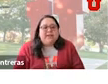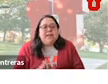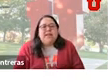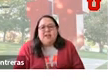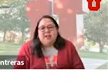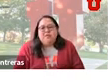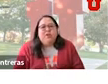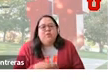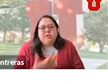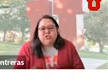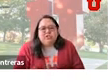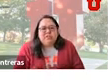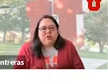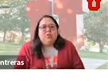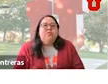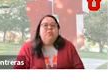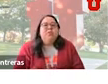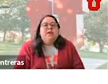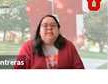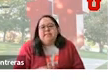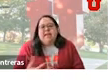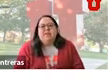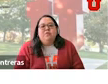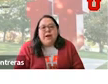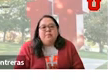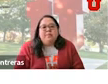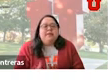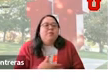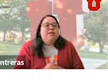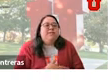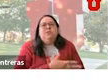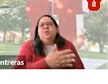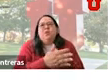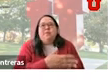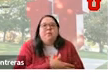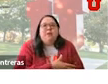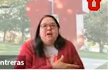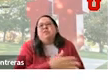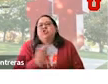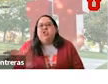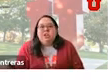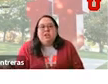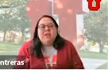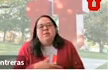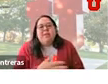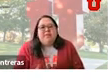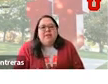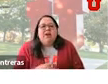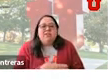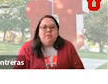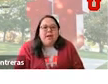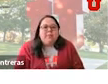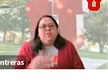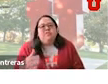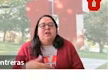are wide enough for wheelchairs to go through, that they have ramps that when people have to turn,